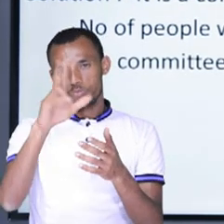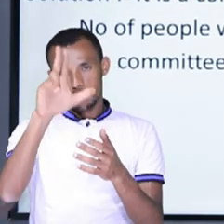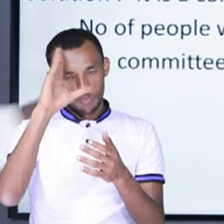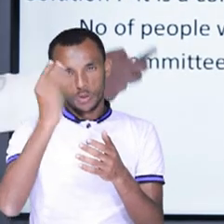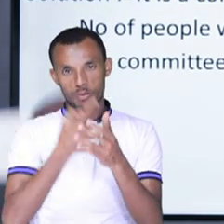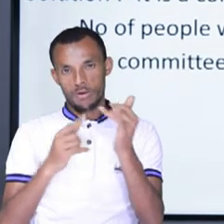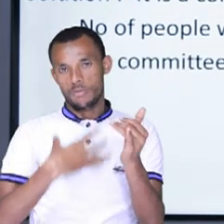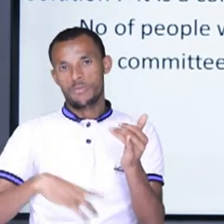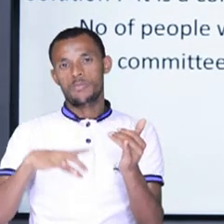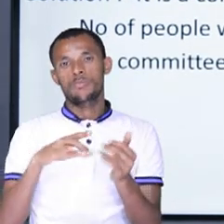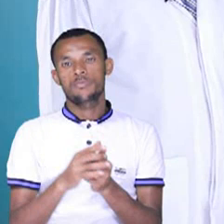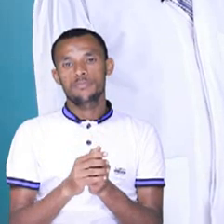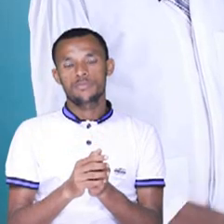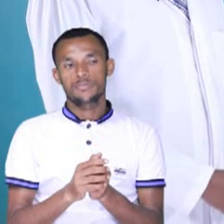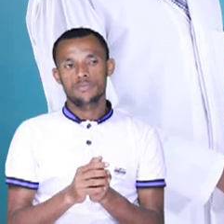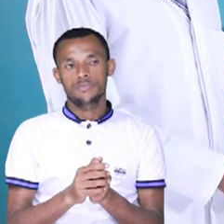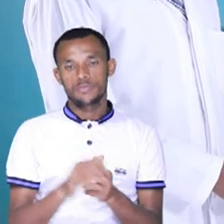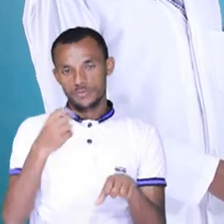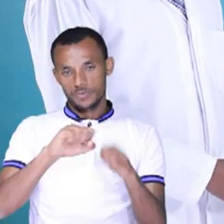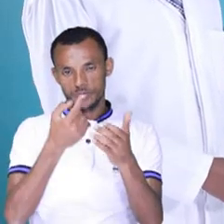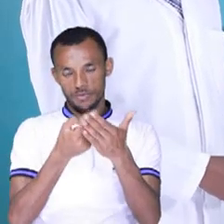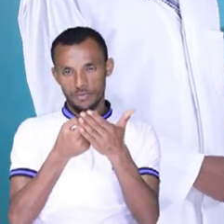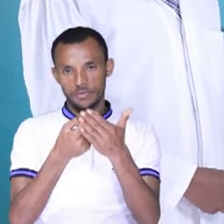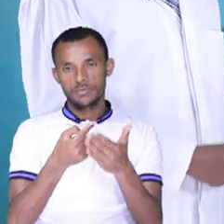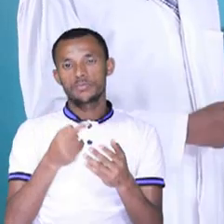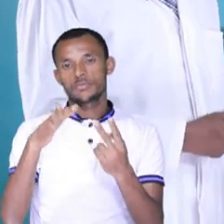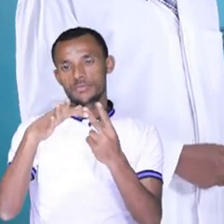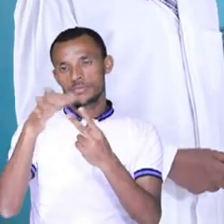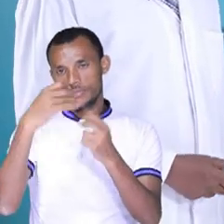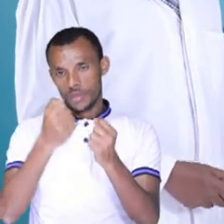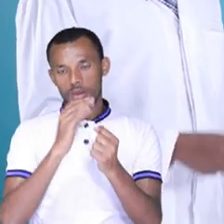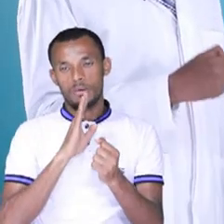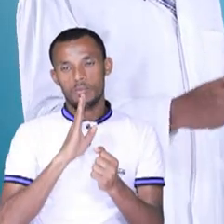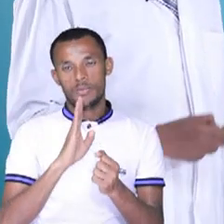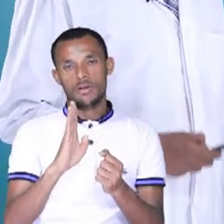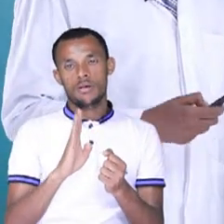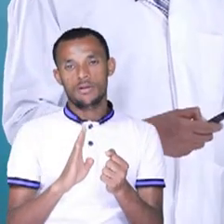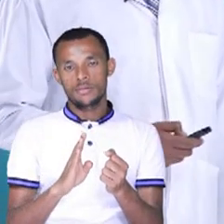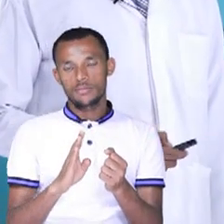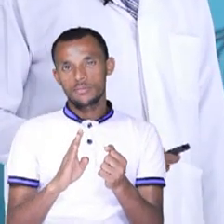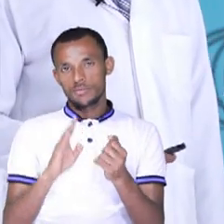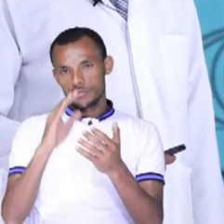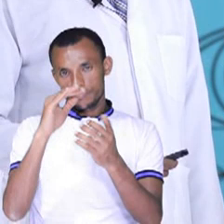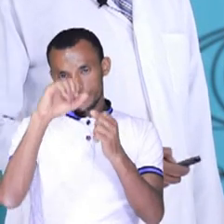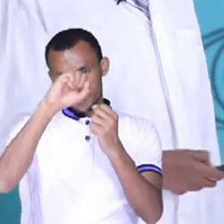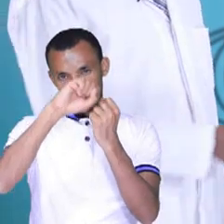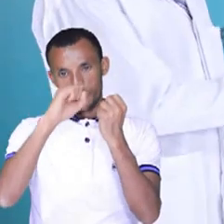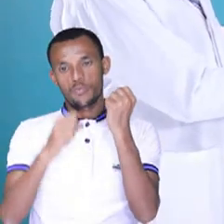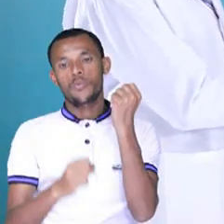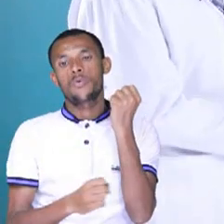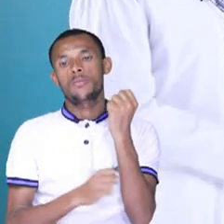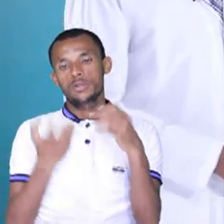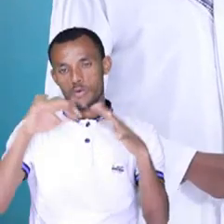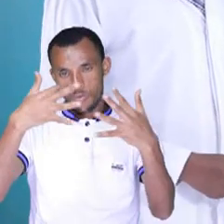there? 3 members. So this selection can be done, or this committee can be formed